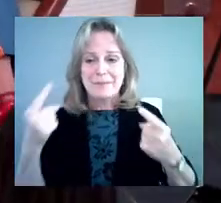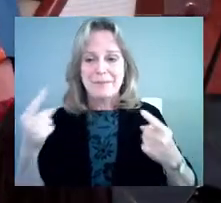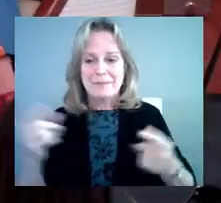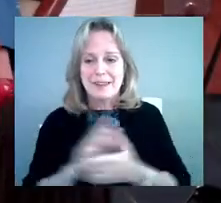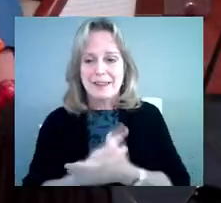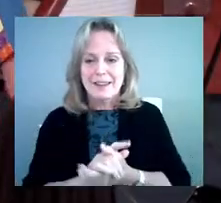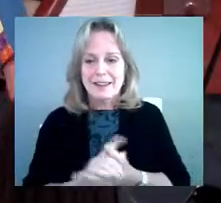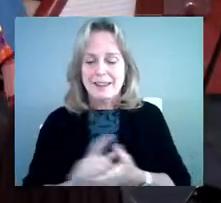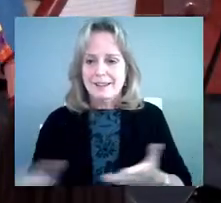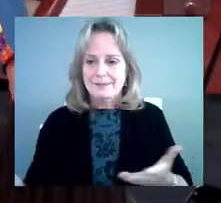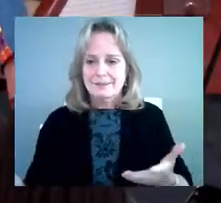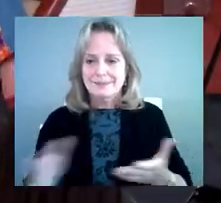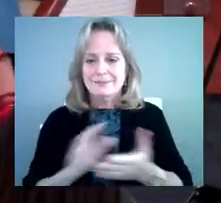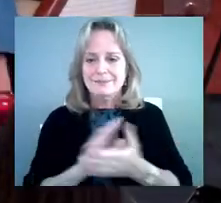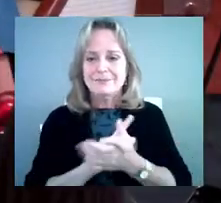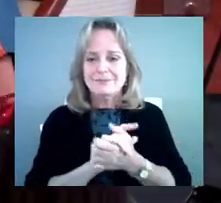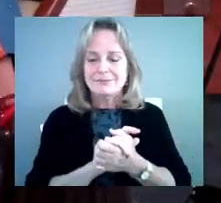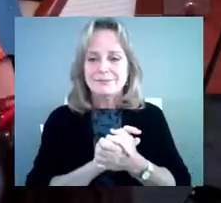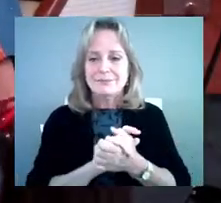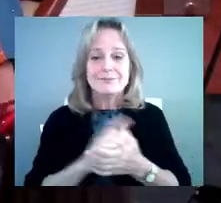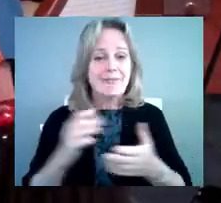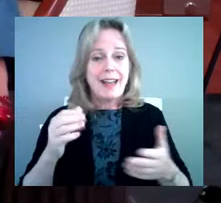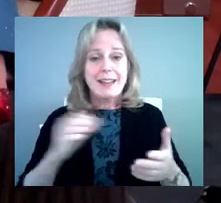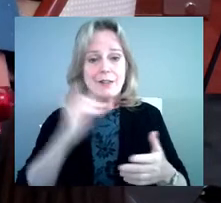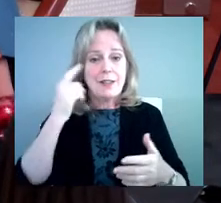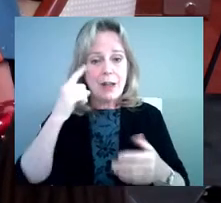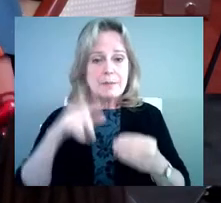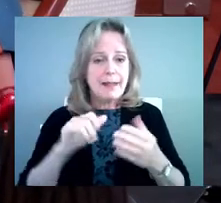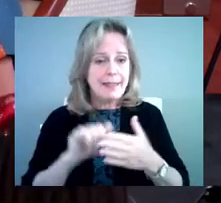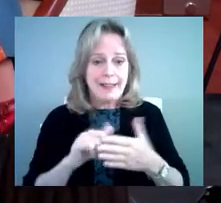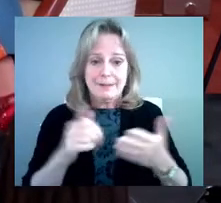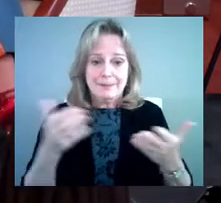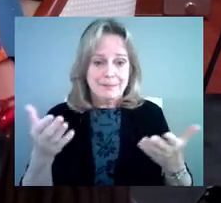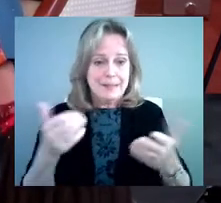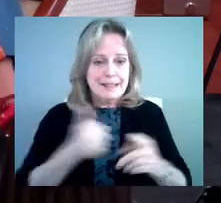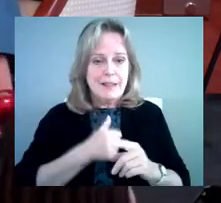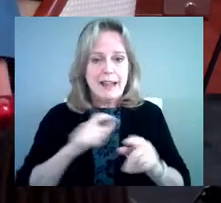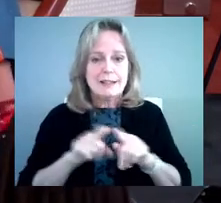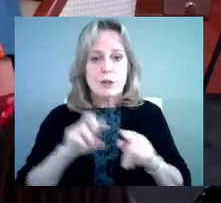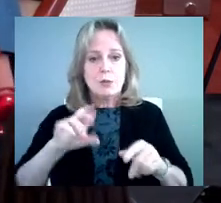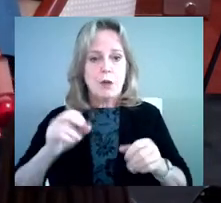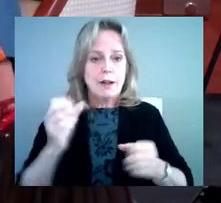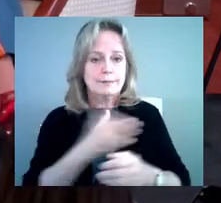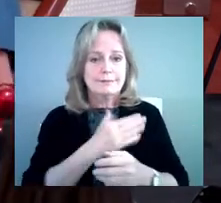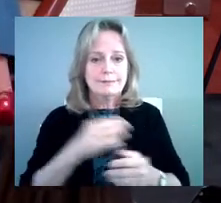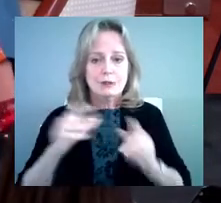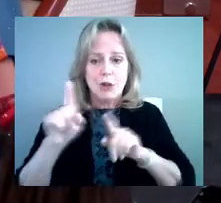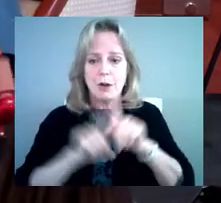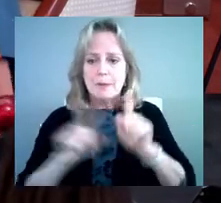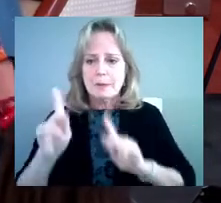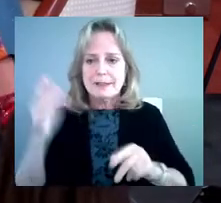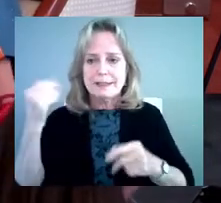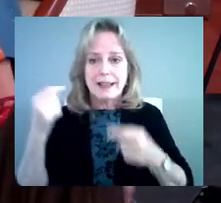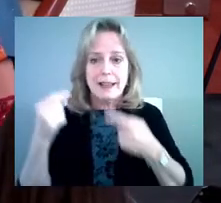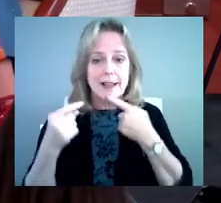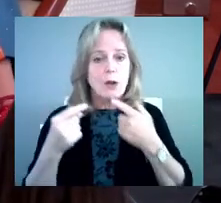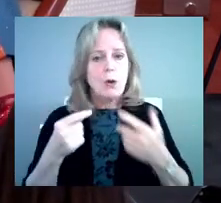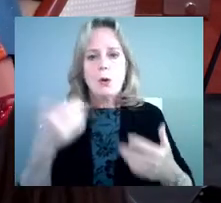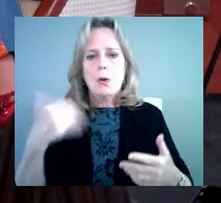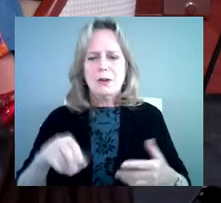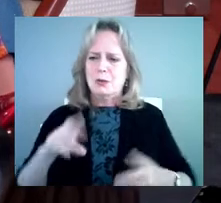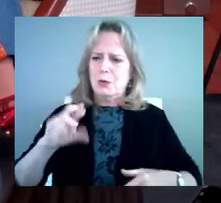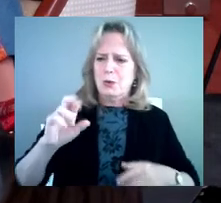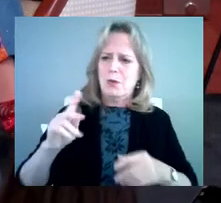I said, oh my Lord, I never thought of myself as a rock star. When people used to say to me, oh, you're a rock